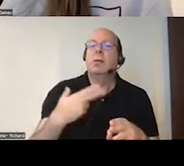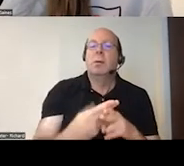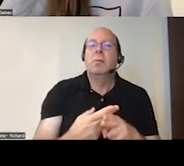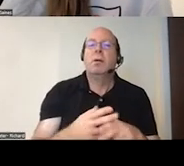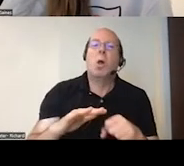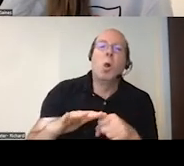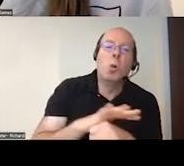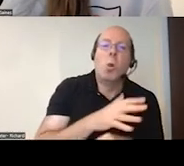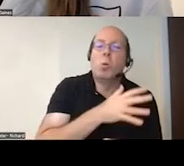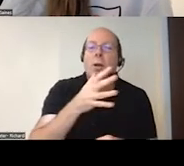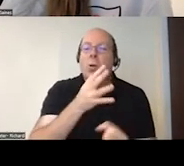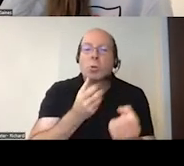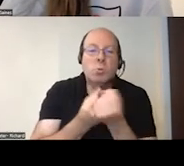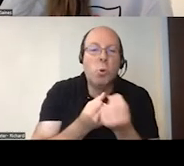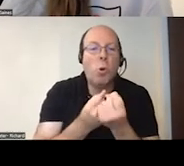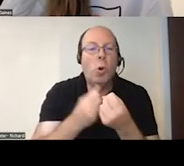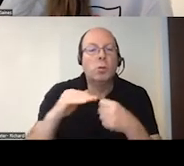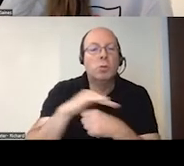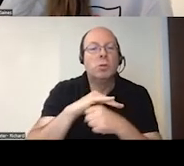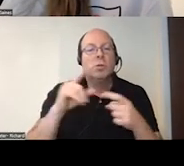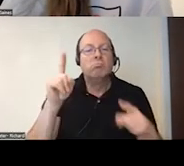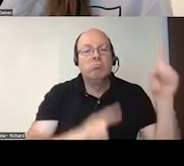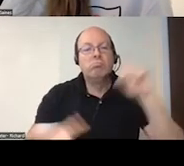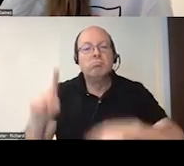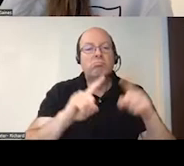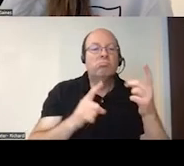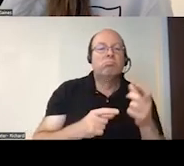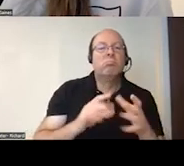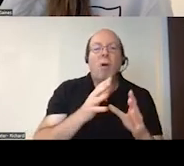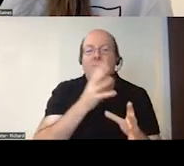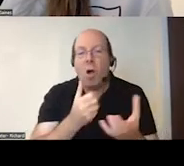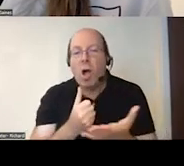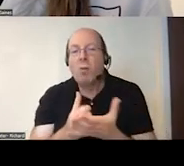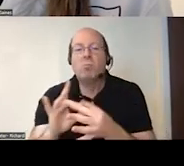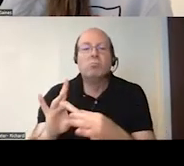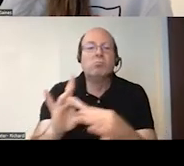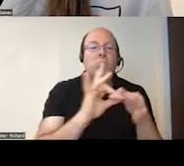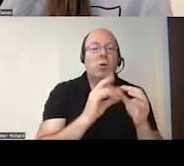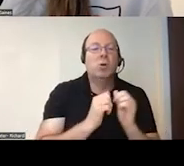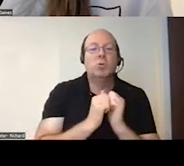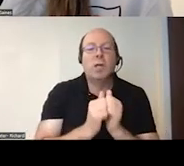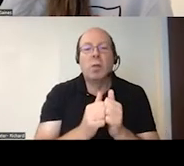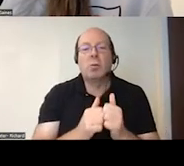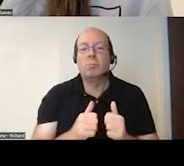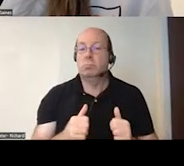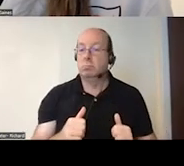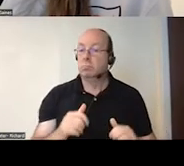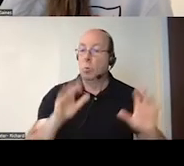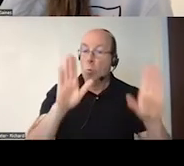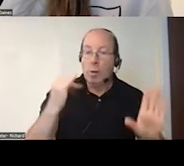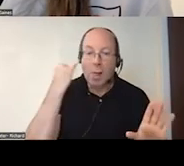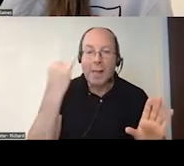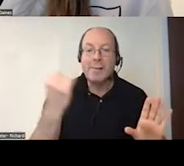local agriculture, you know, we kind of share in the successes and failures of a farm, which is a great idea and